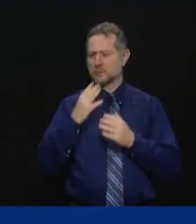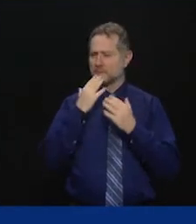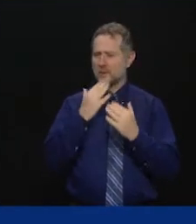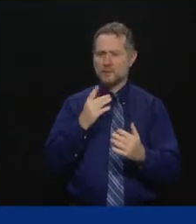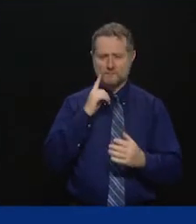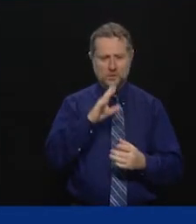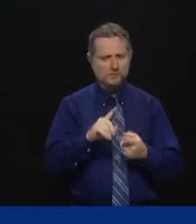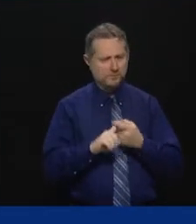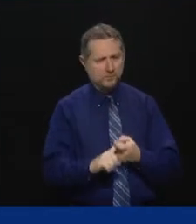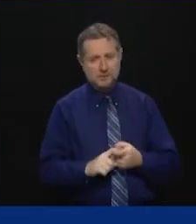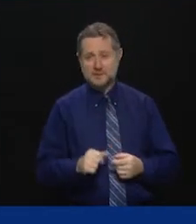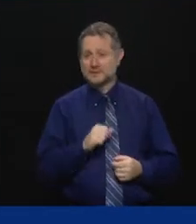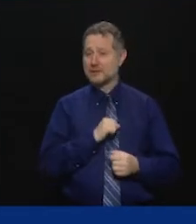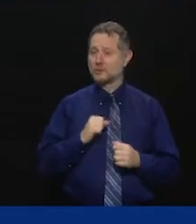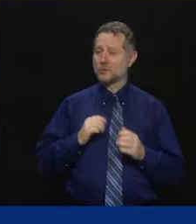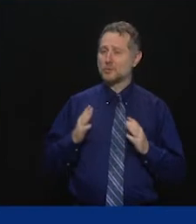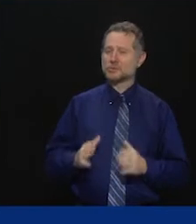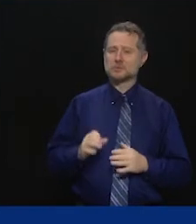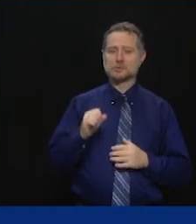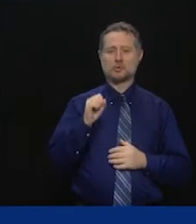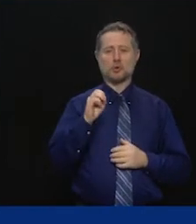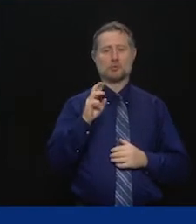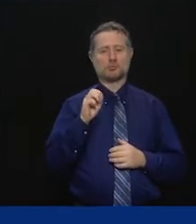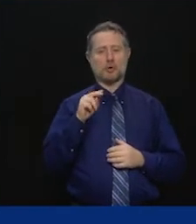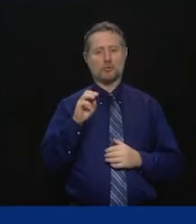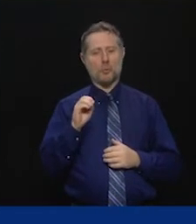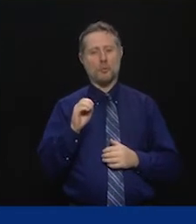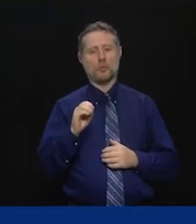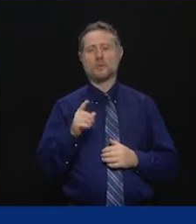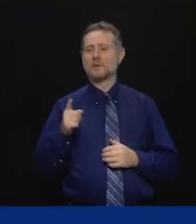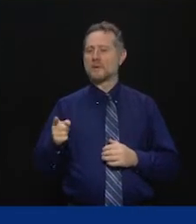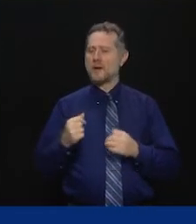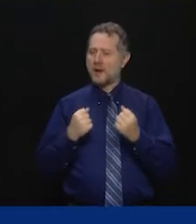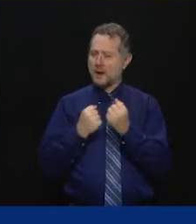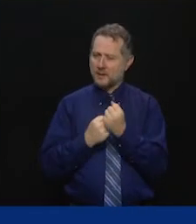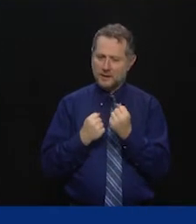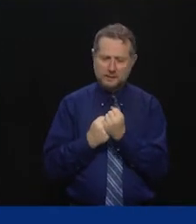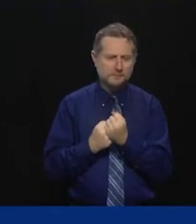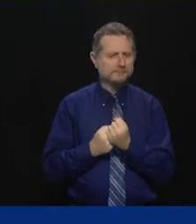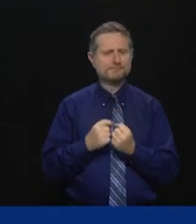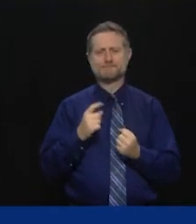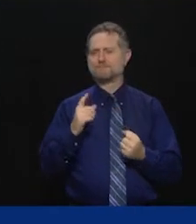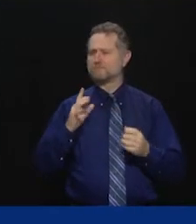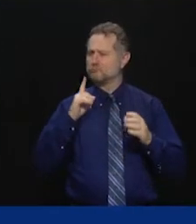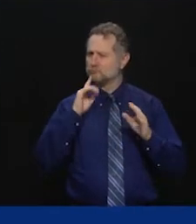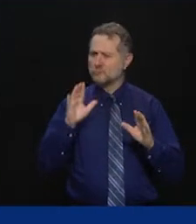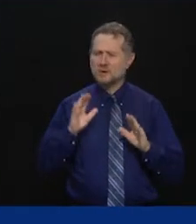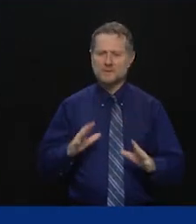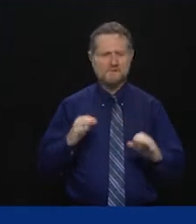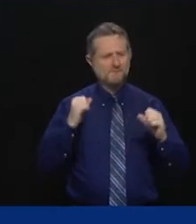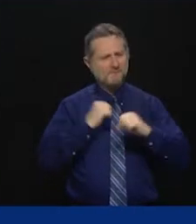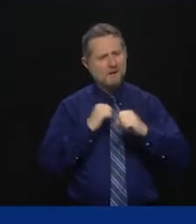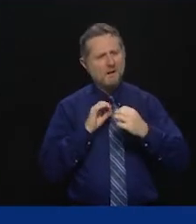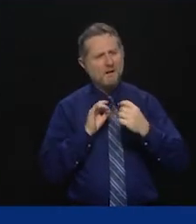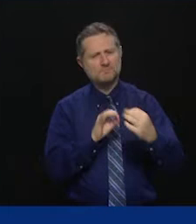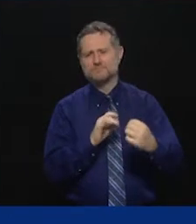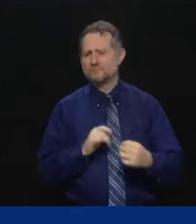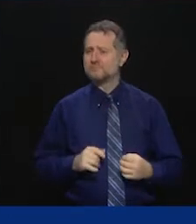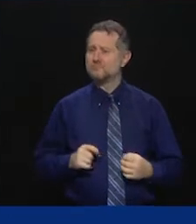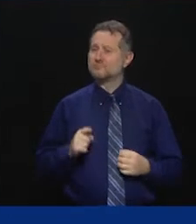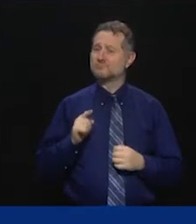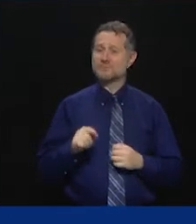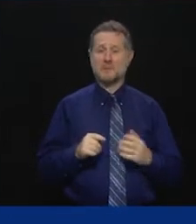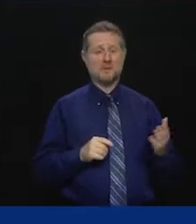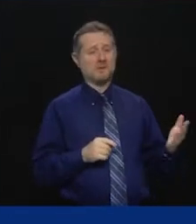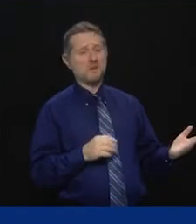Senator Serrano, you've been a great ally as well. I thank you for all you've done. You've been a tremendous fighter. Maritza Davila, I thank you for your work on this project as